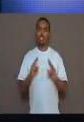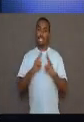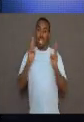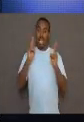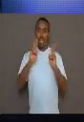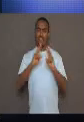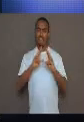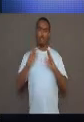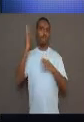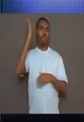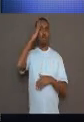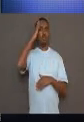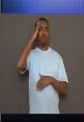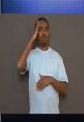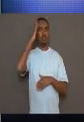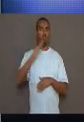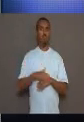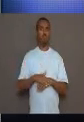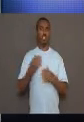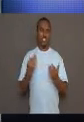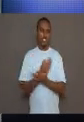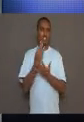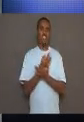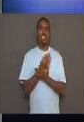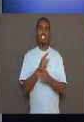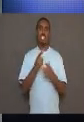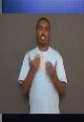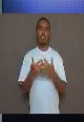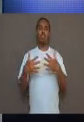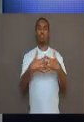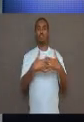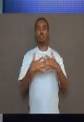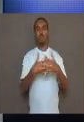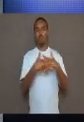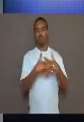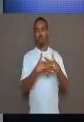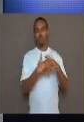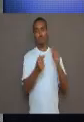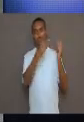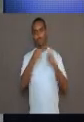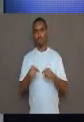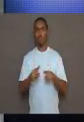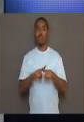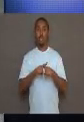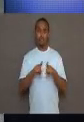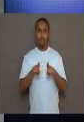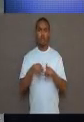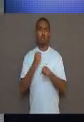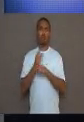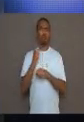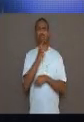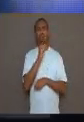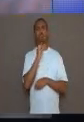famous brand that is designed in the USA, but they aren't made